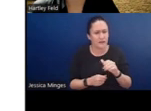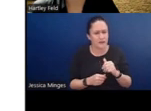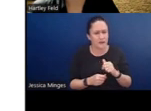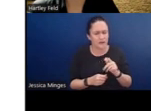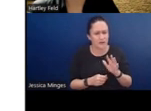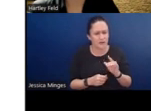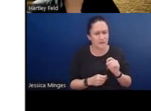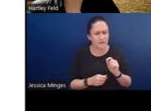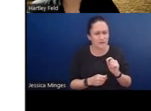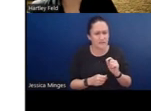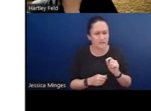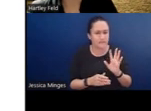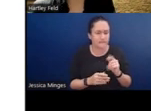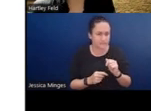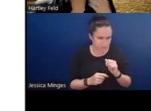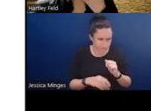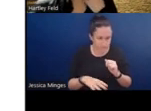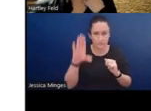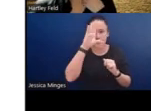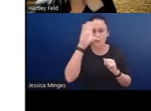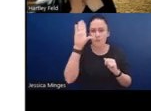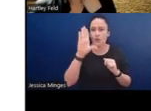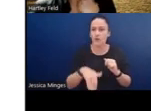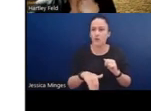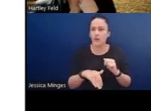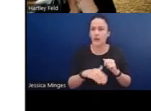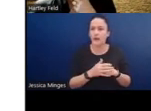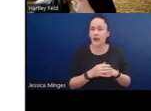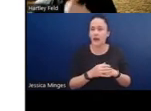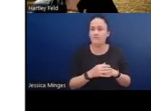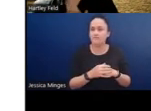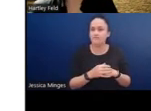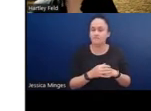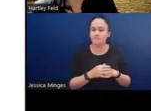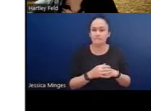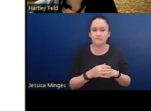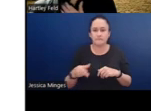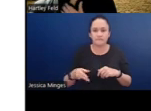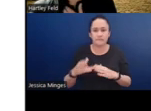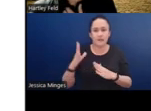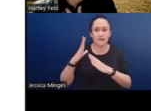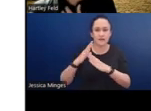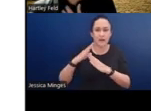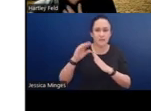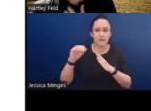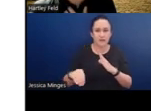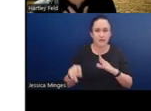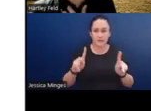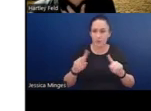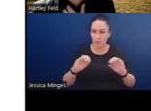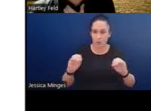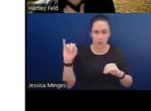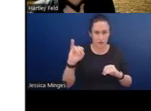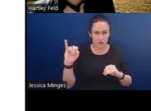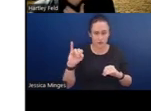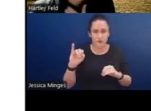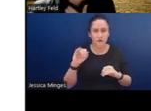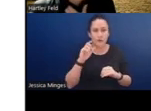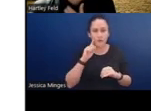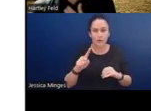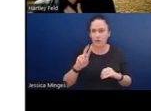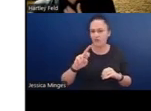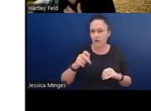slide, sorry. We know that the highest percentage of uninsured women of reproductive